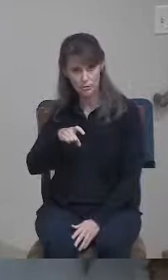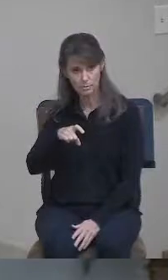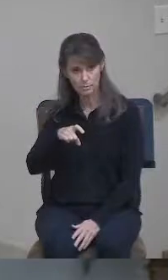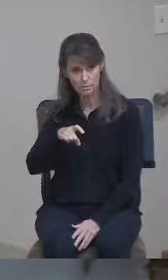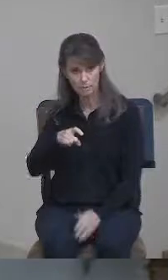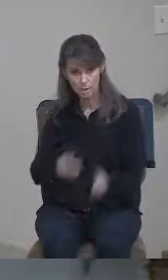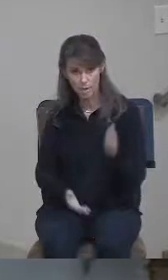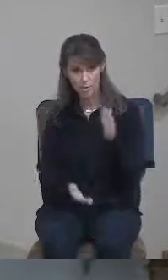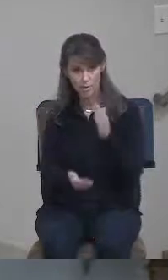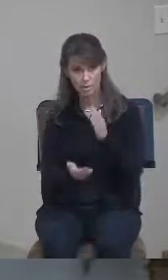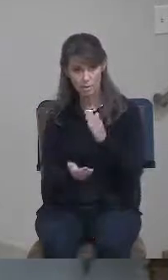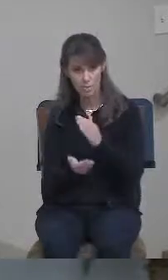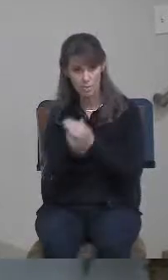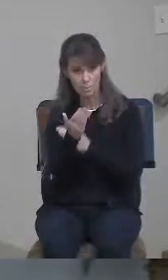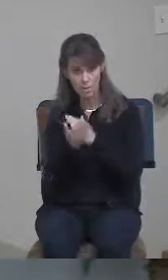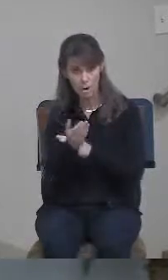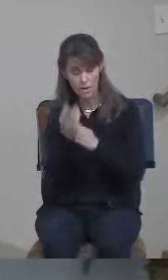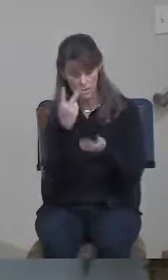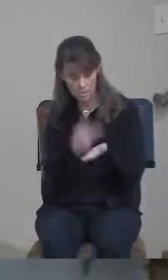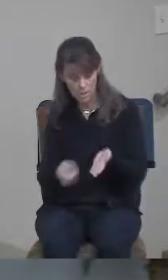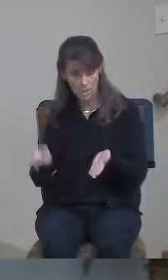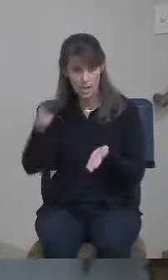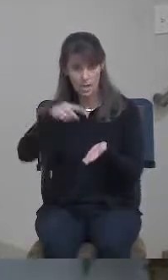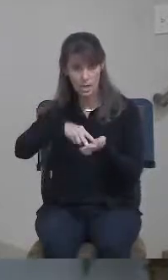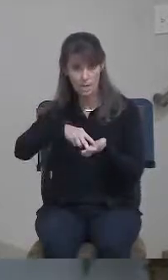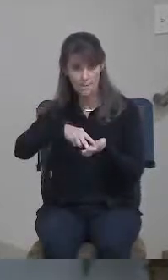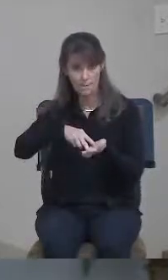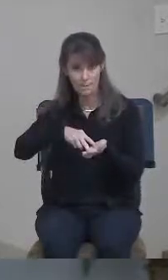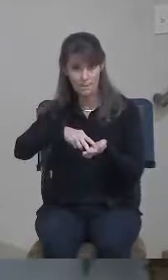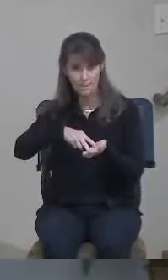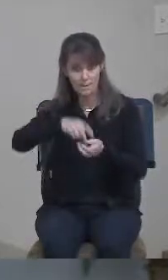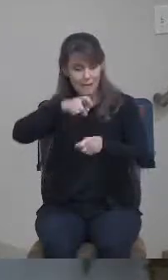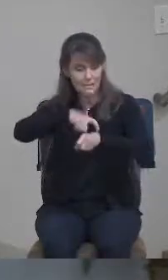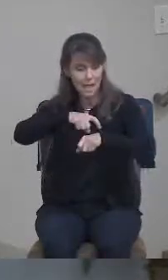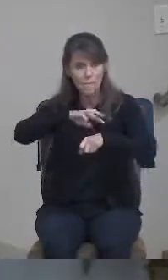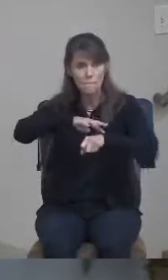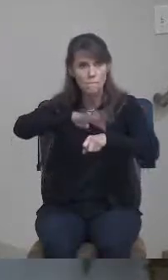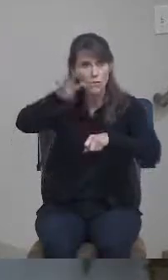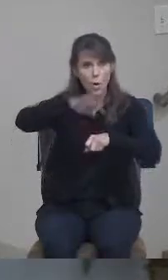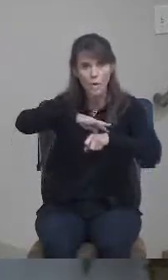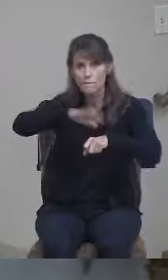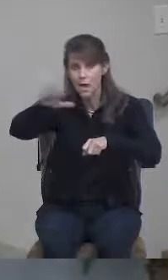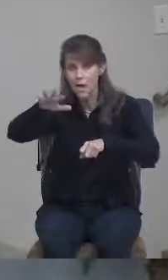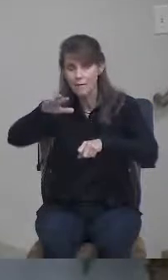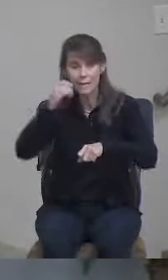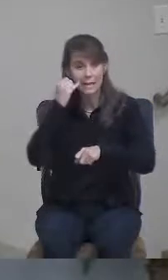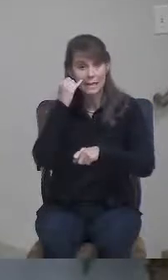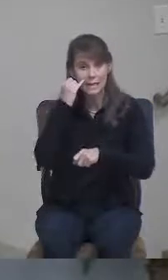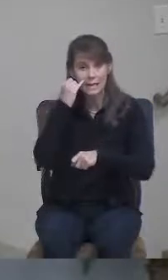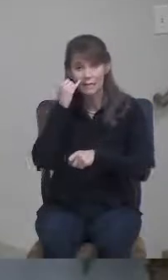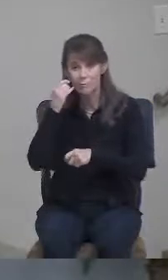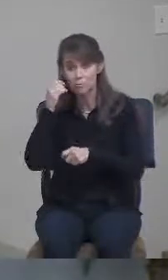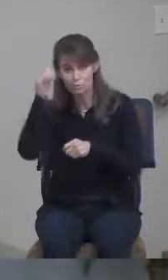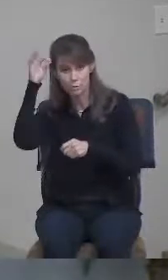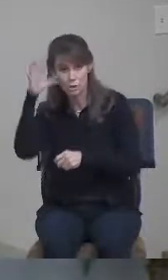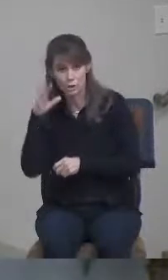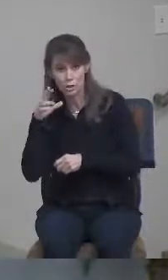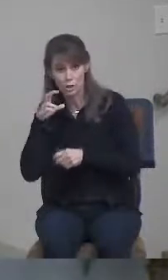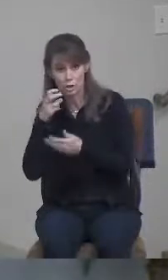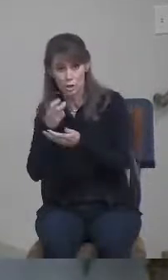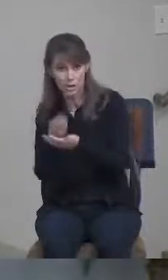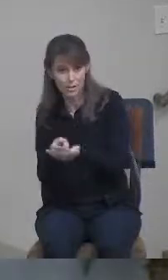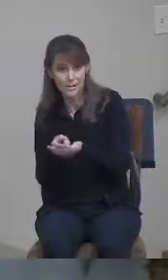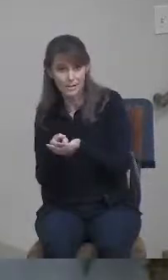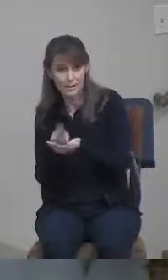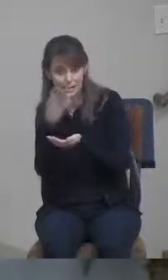in the morning, and it was declared a shame for a preacher to be in bed at 6 o'clock. Preachers, being what